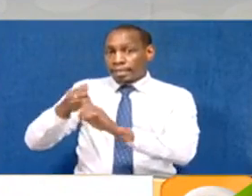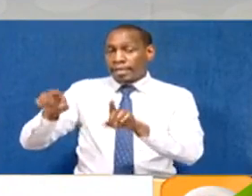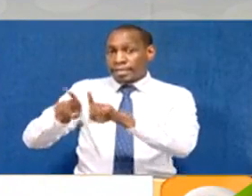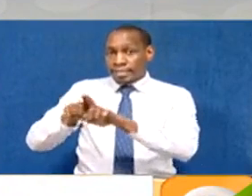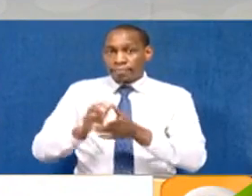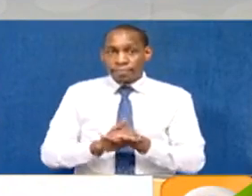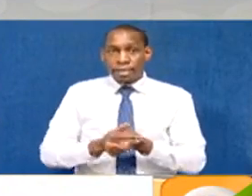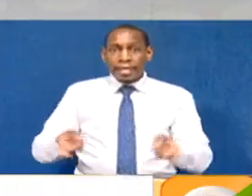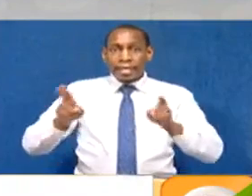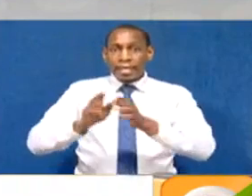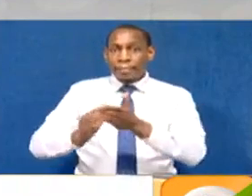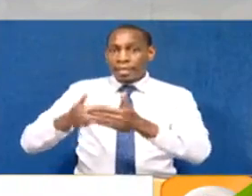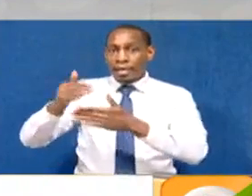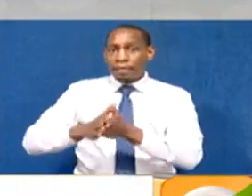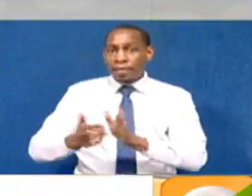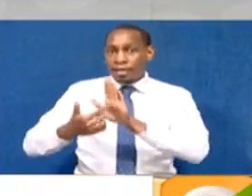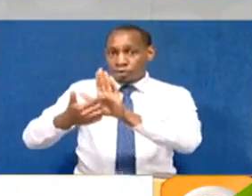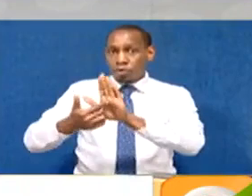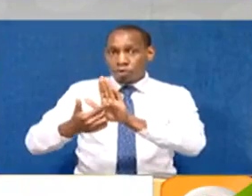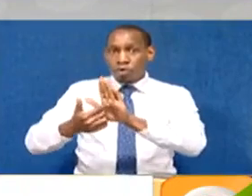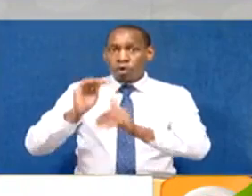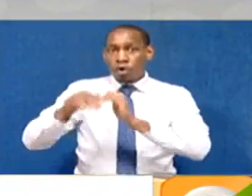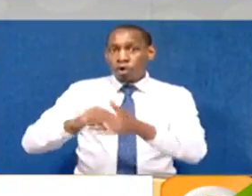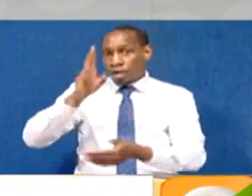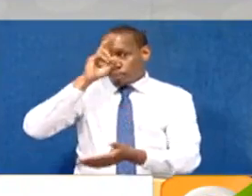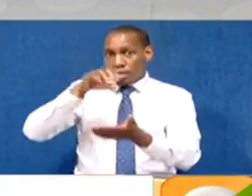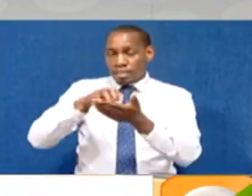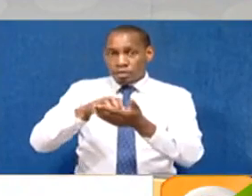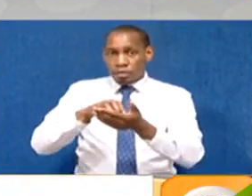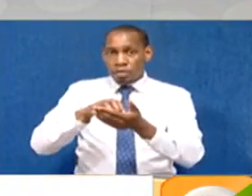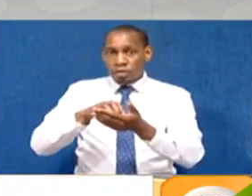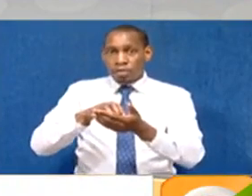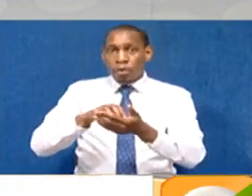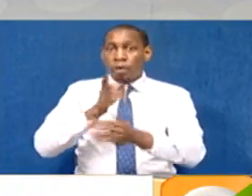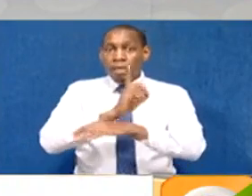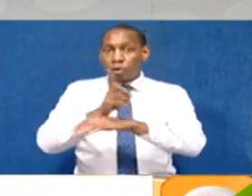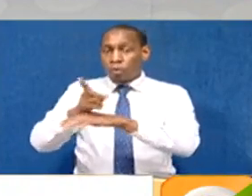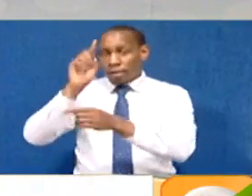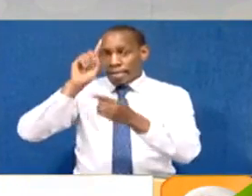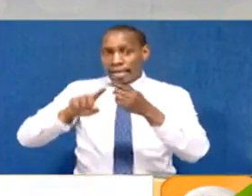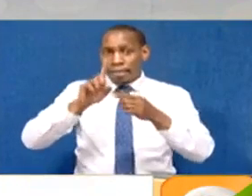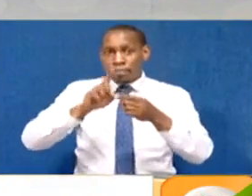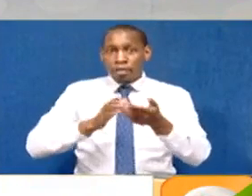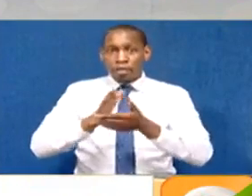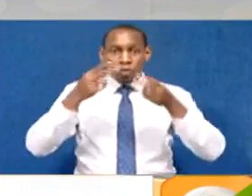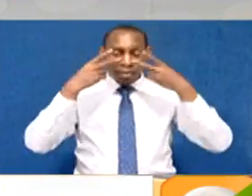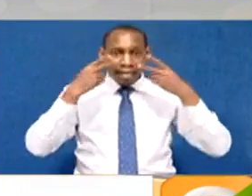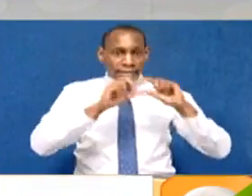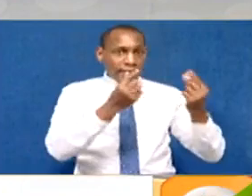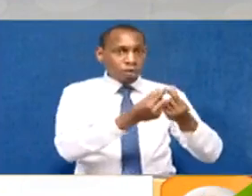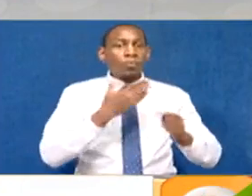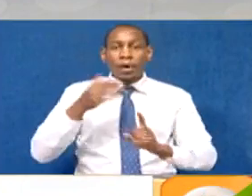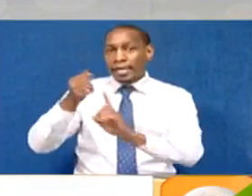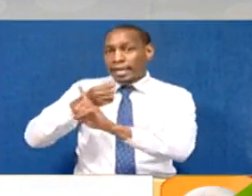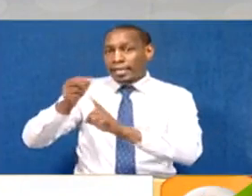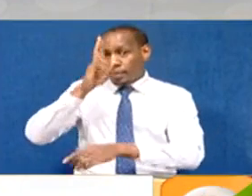way. It happened right after a signal to all police stations from Vigilance House that warned of the intention by the terror outfit to